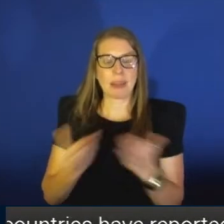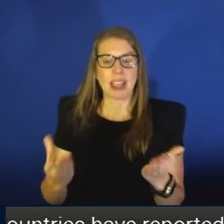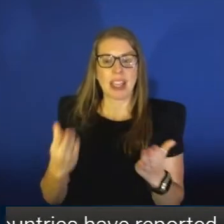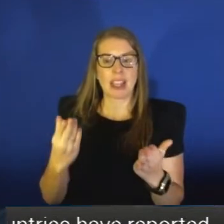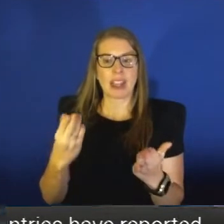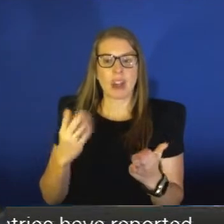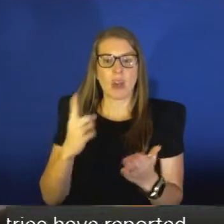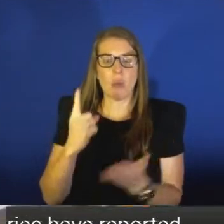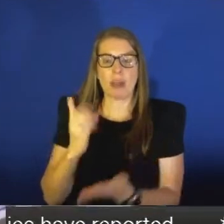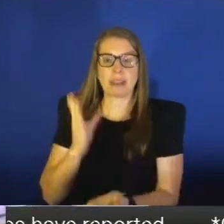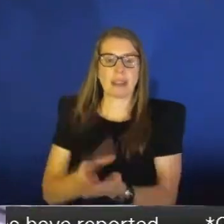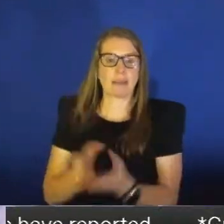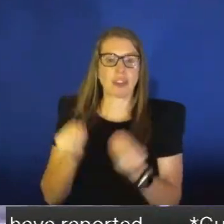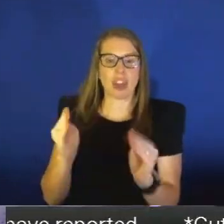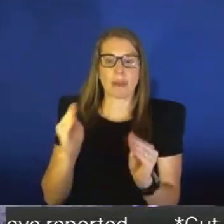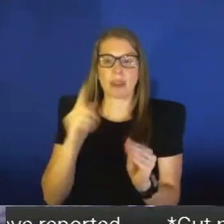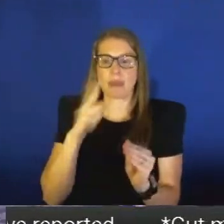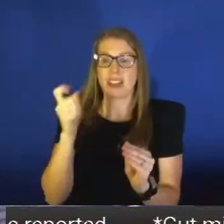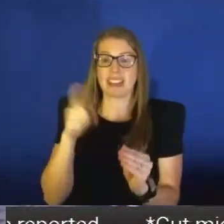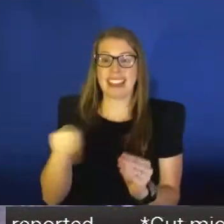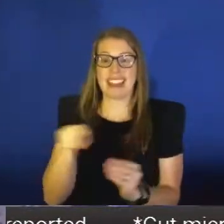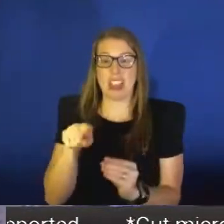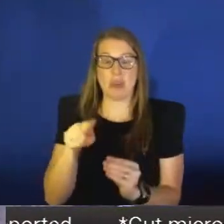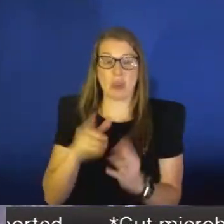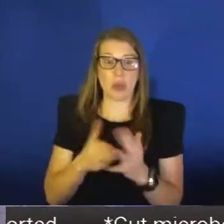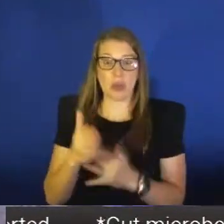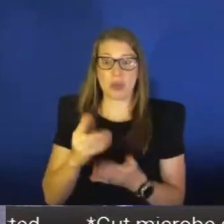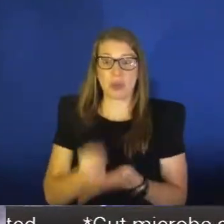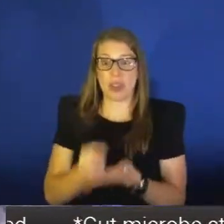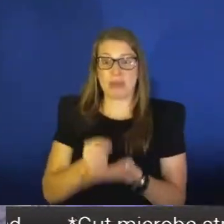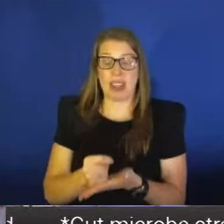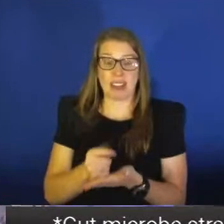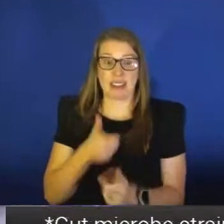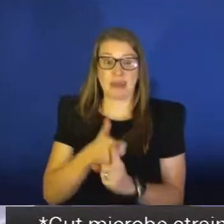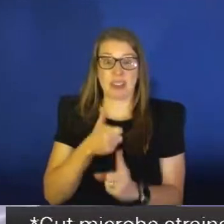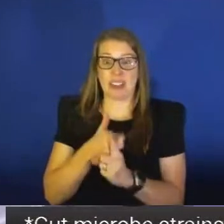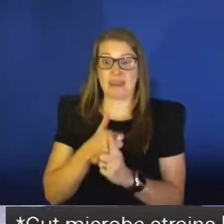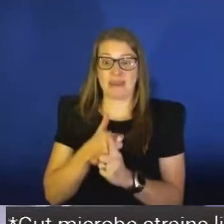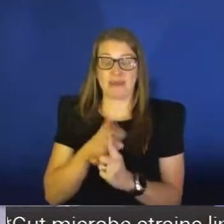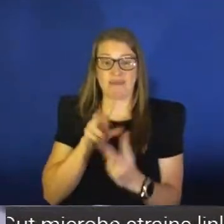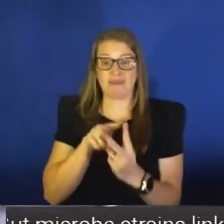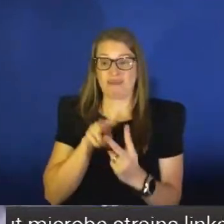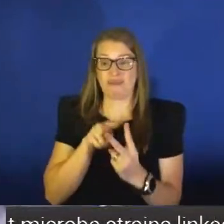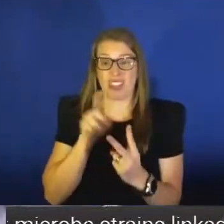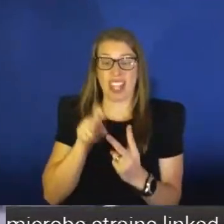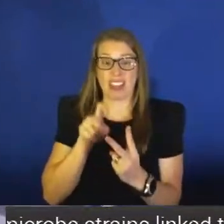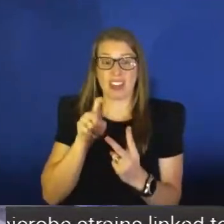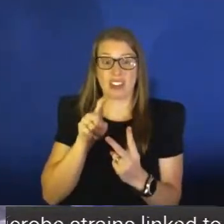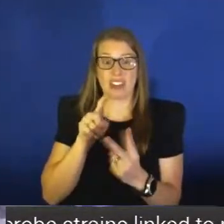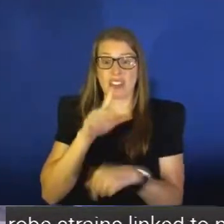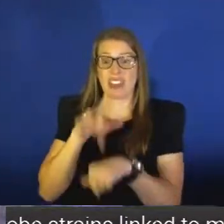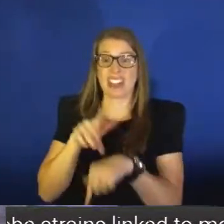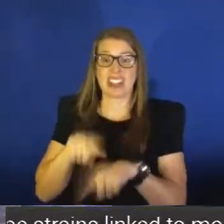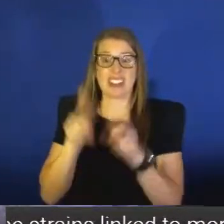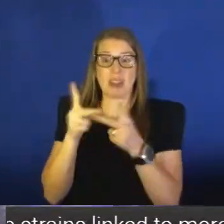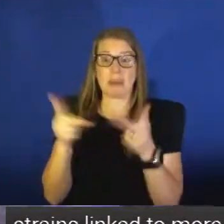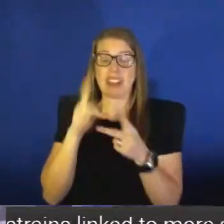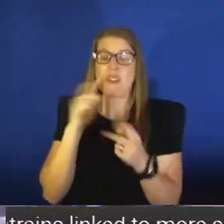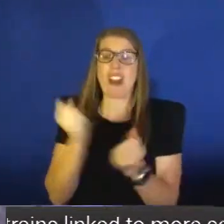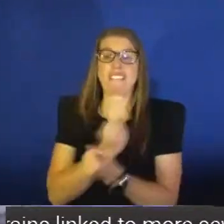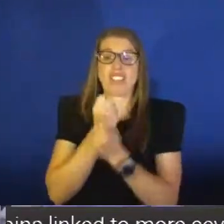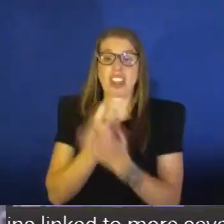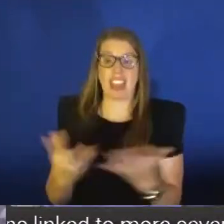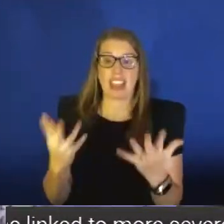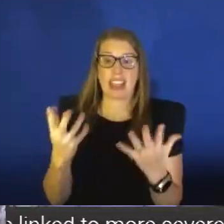shopping because when they was going through treatment, they had to go to a different place for everything. So now